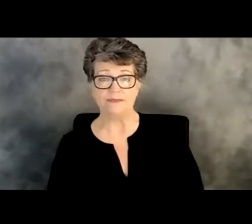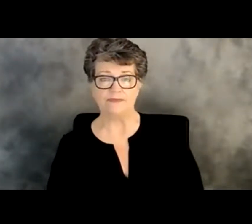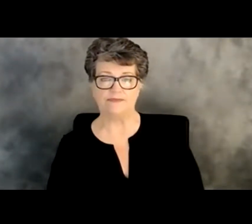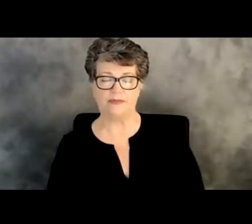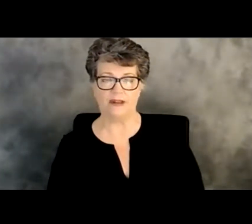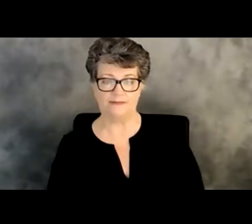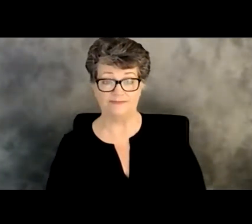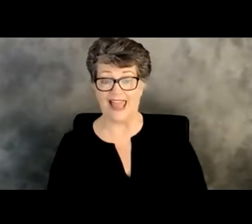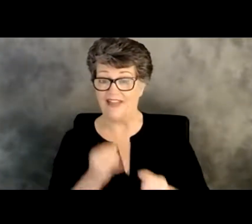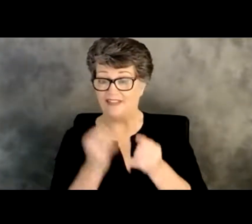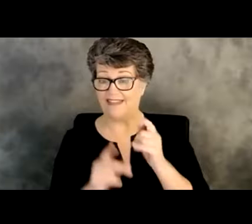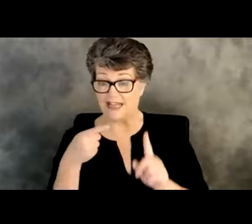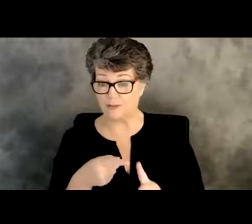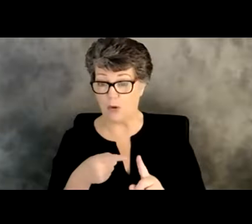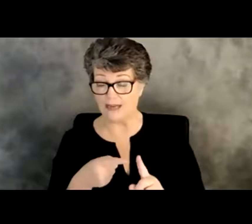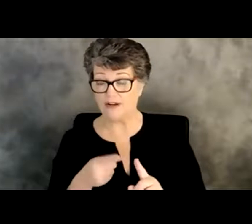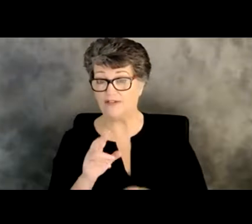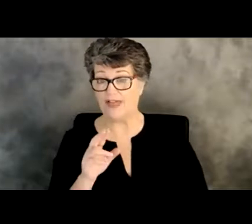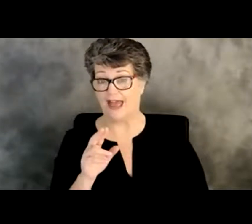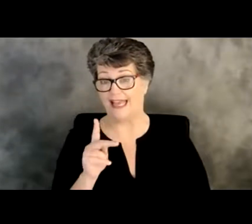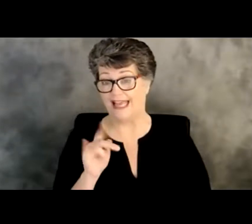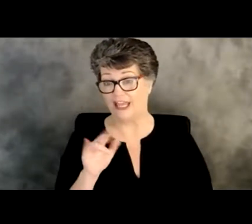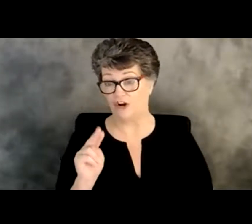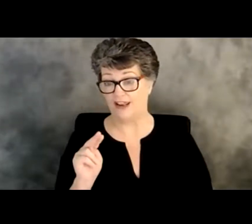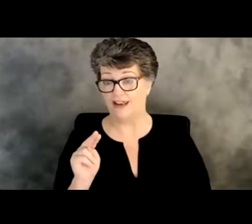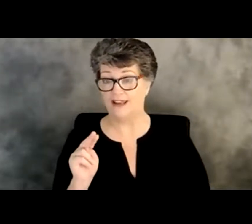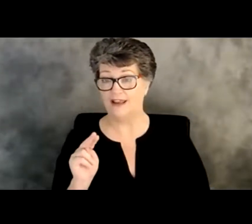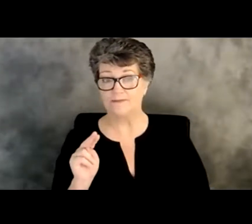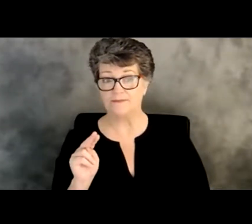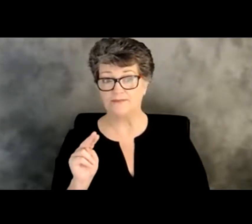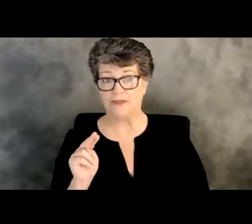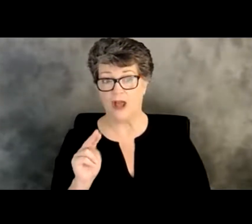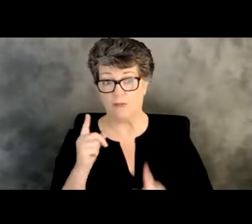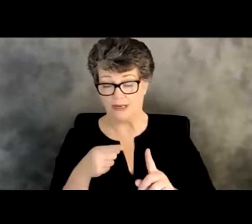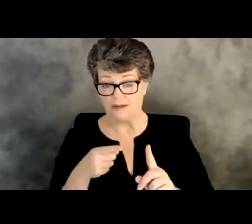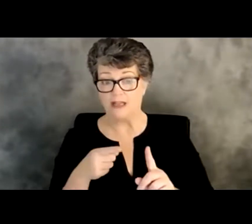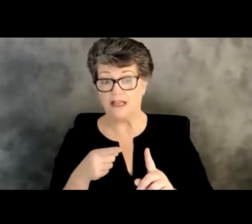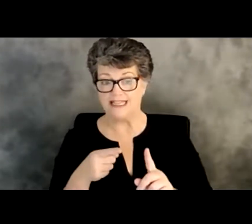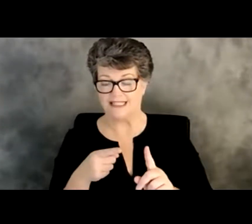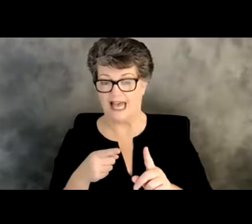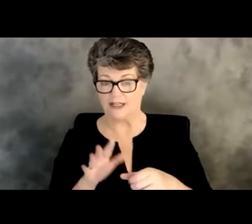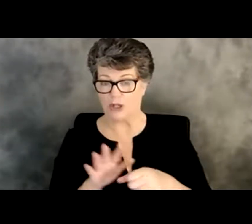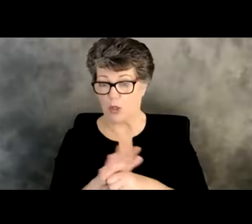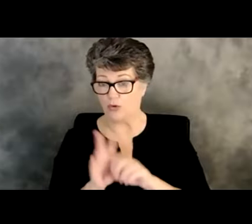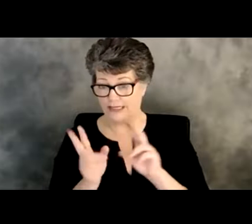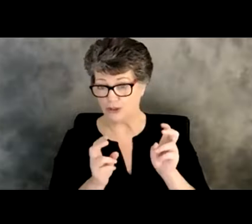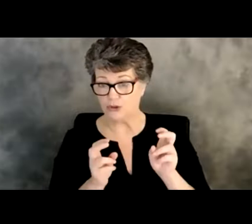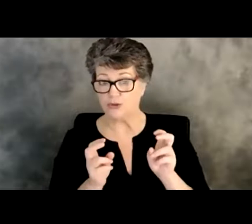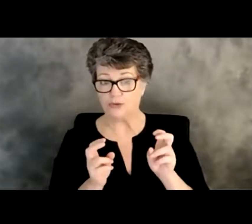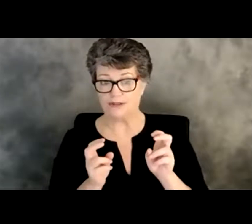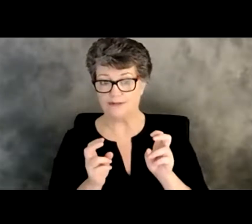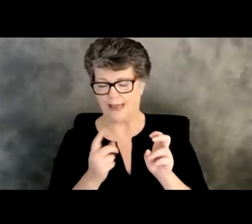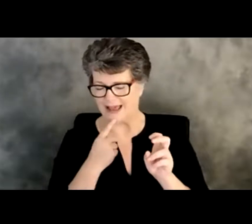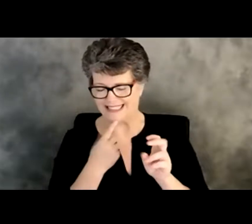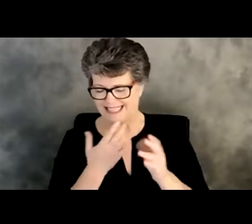And then the last point I want to lift up that Karen talked about is this leadership issue and local and work with, I'm not saying it